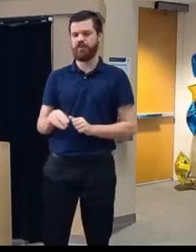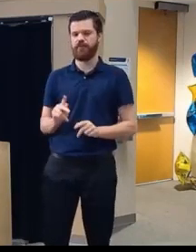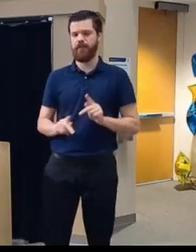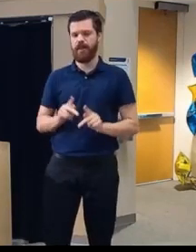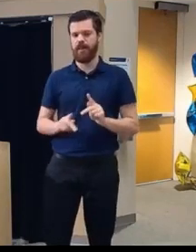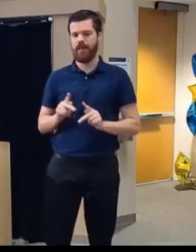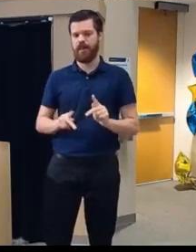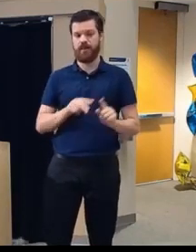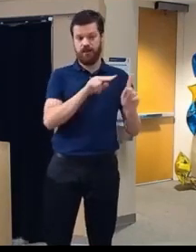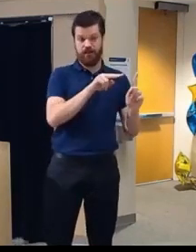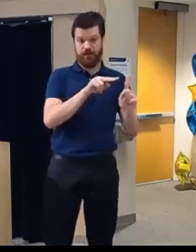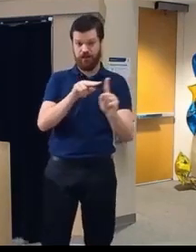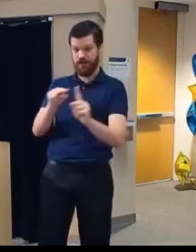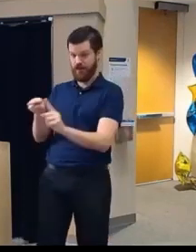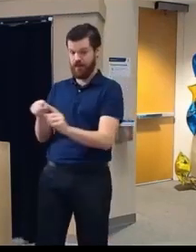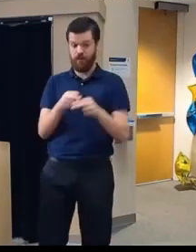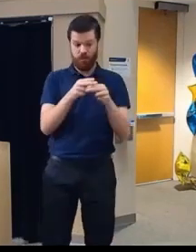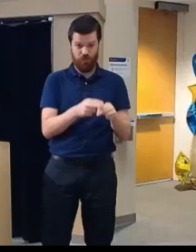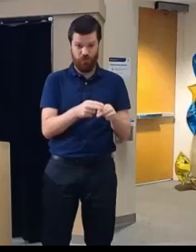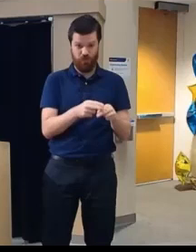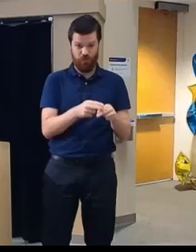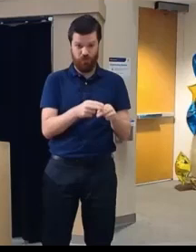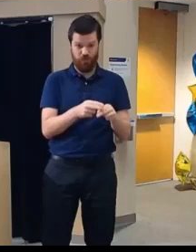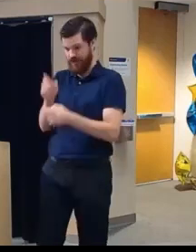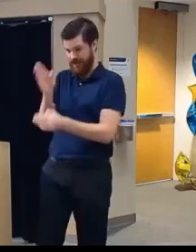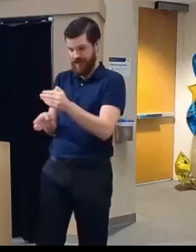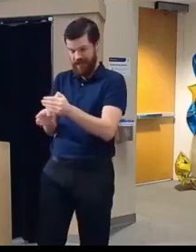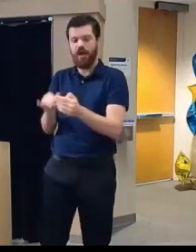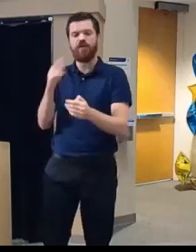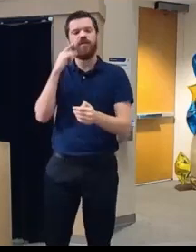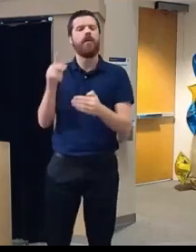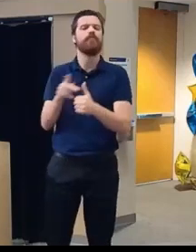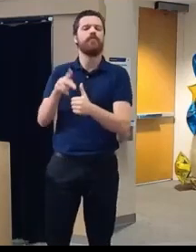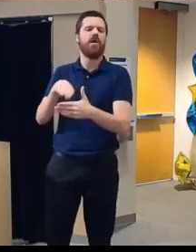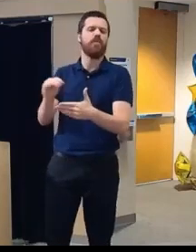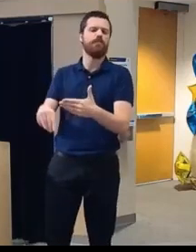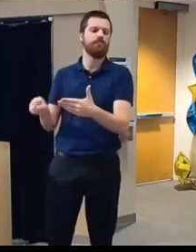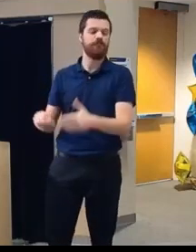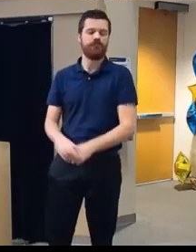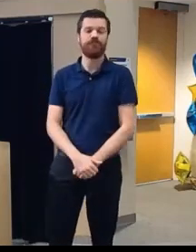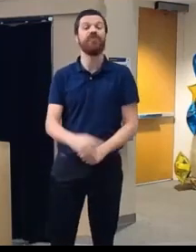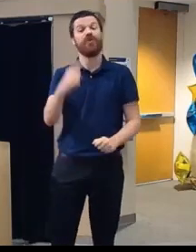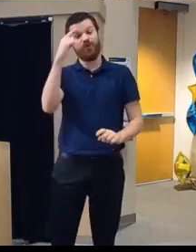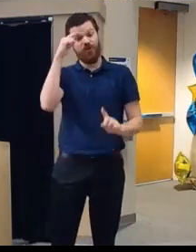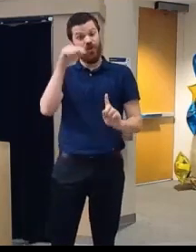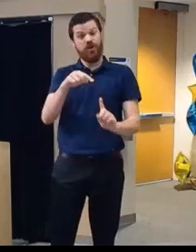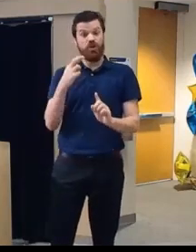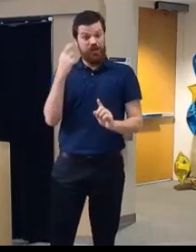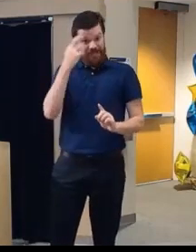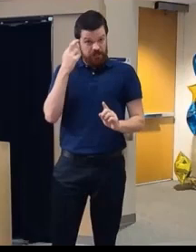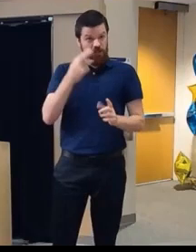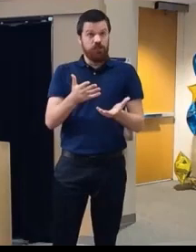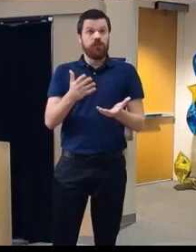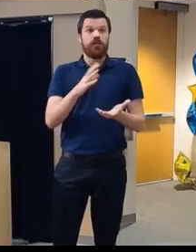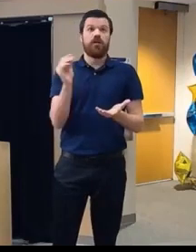people to get a weight at the end, so to get the primary outcome. I think for this reason, and